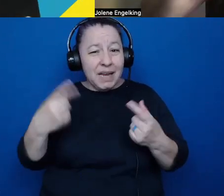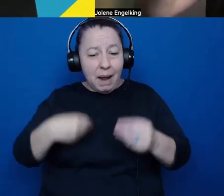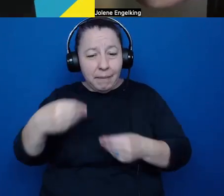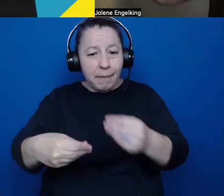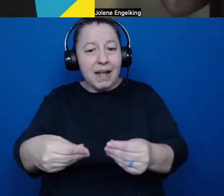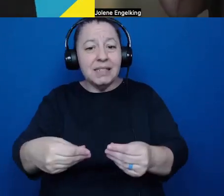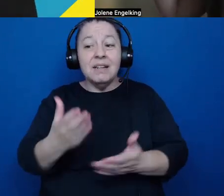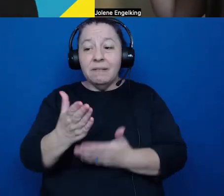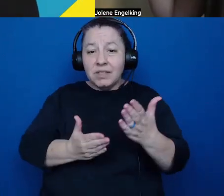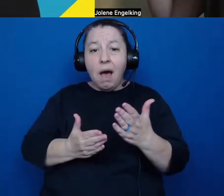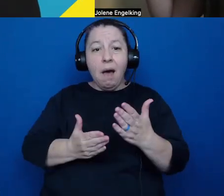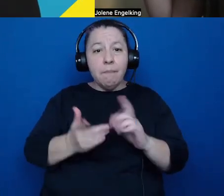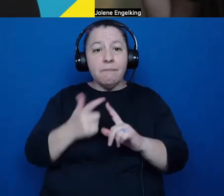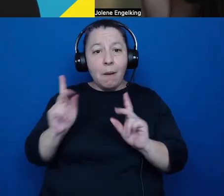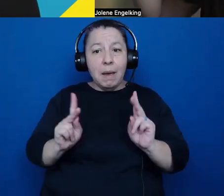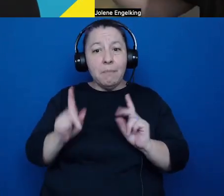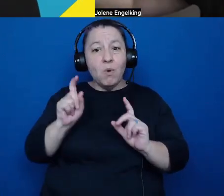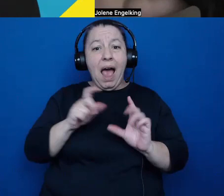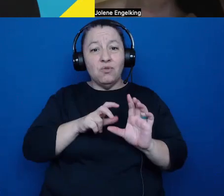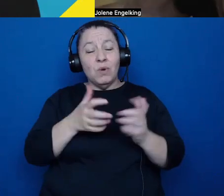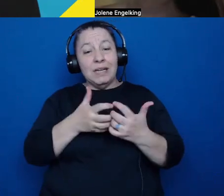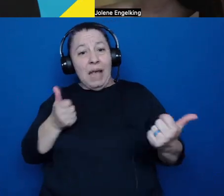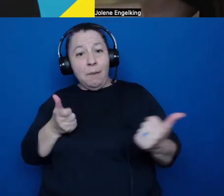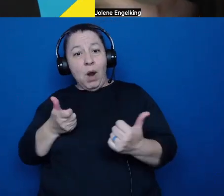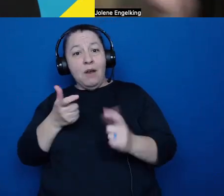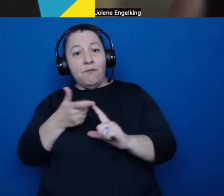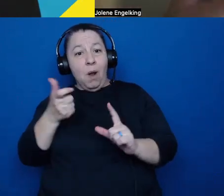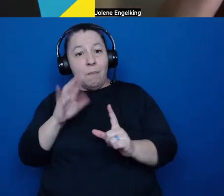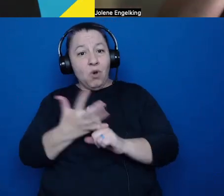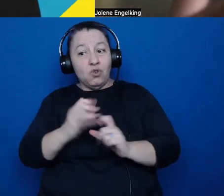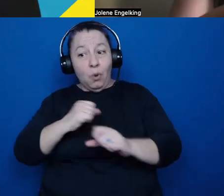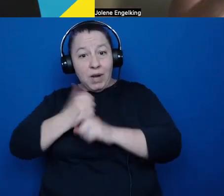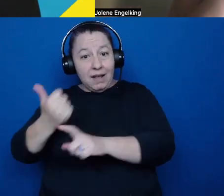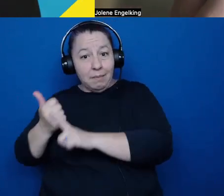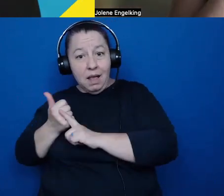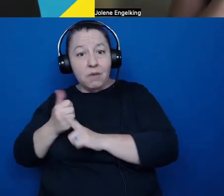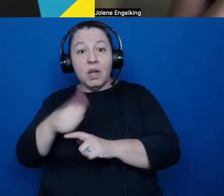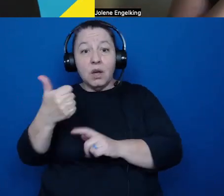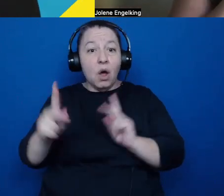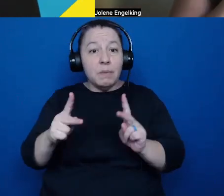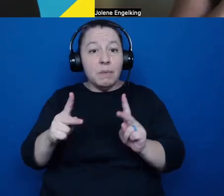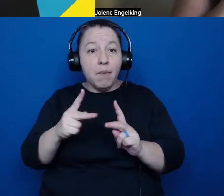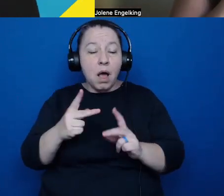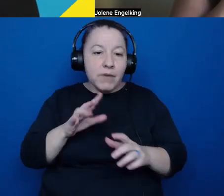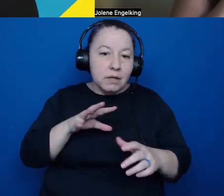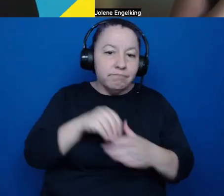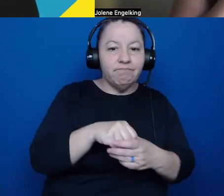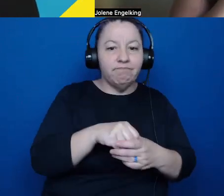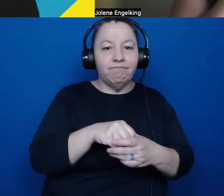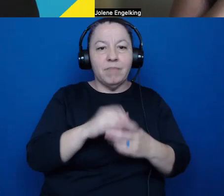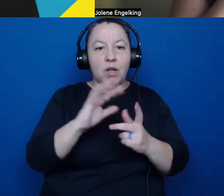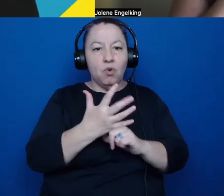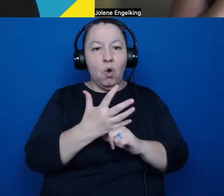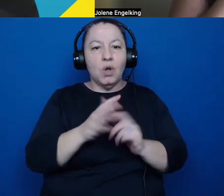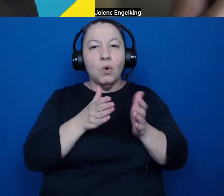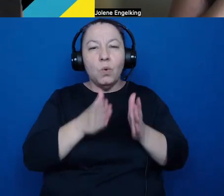have had to pull away from culture as a protective factor, and other people have leaned into it as a way to help form connections. And